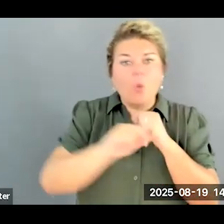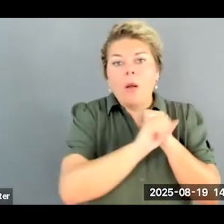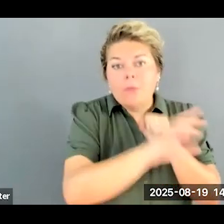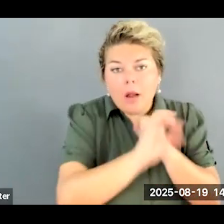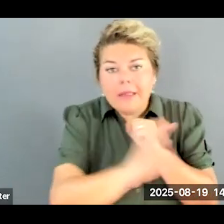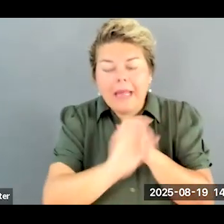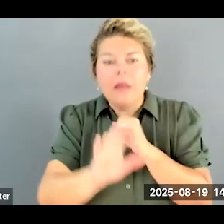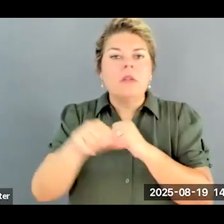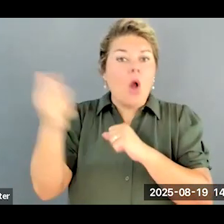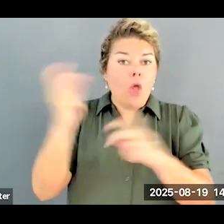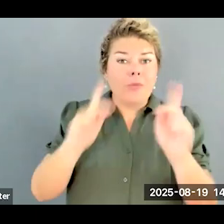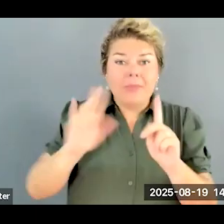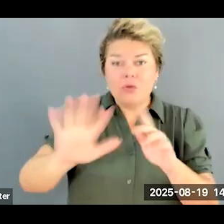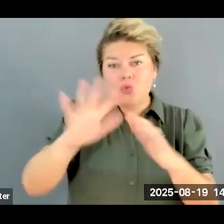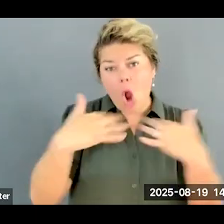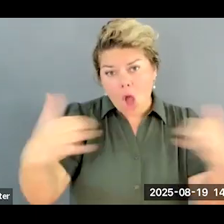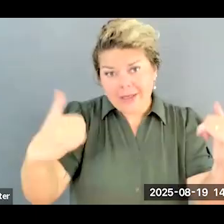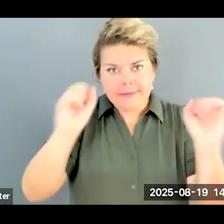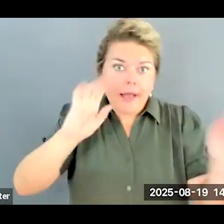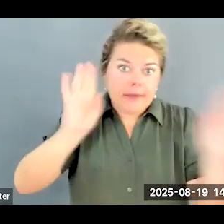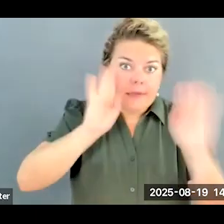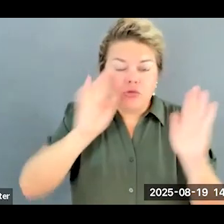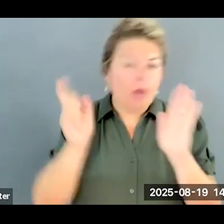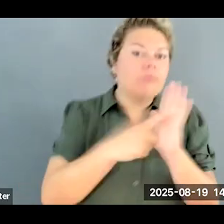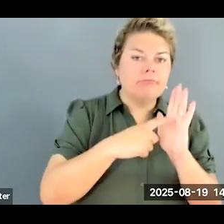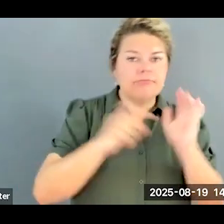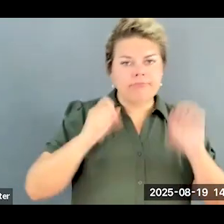and catch the attention of your audience.